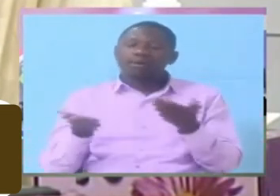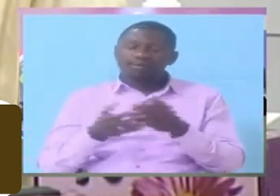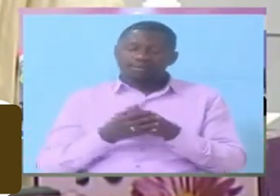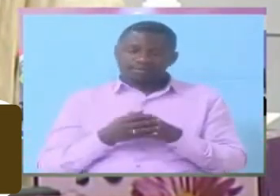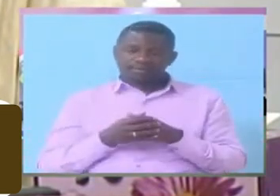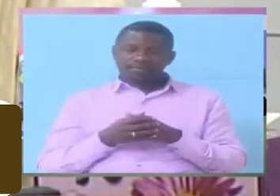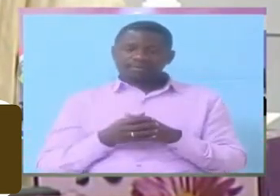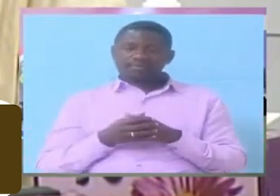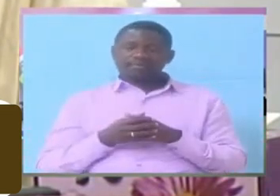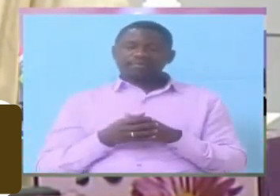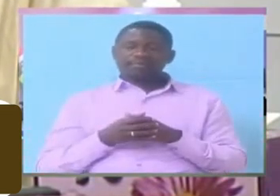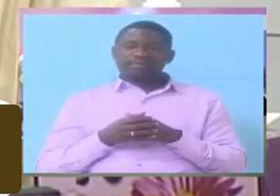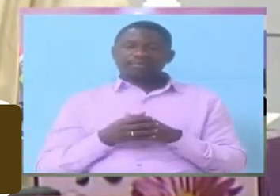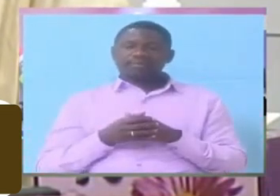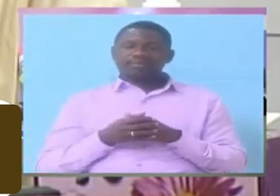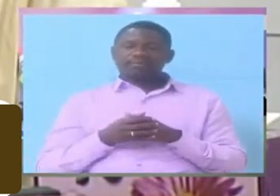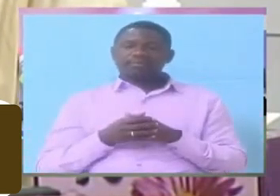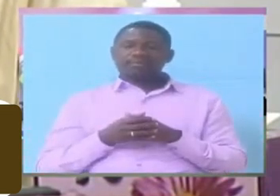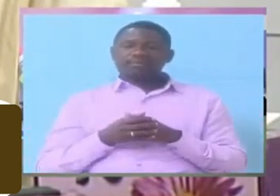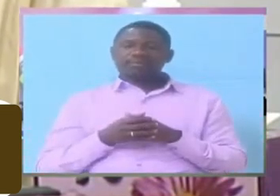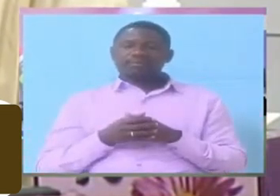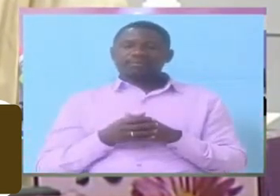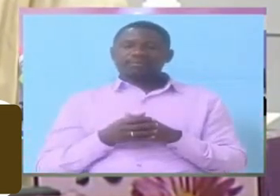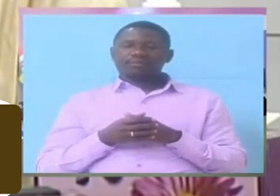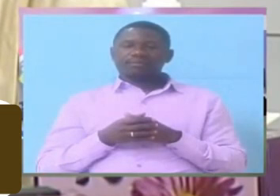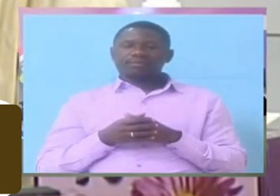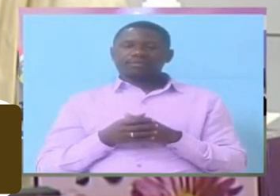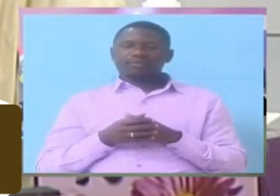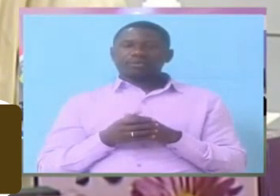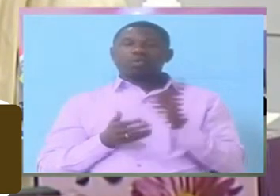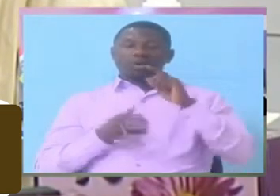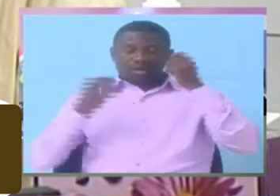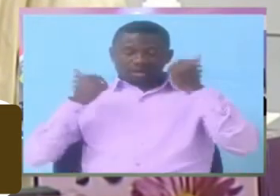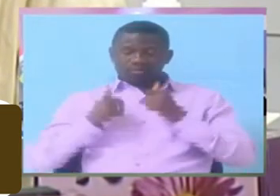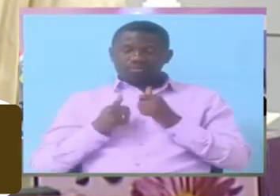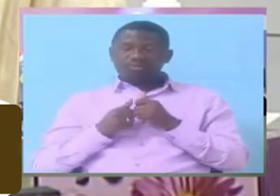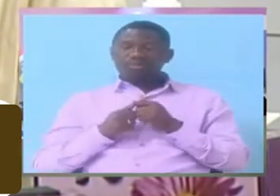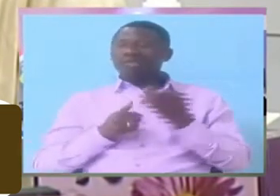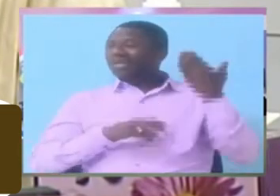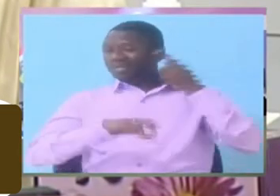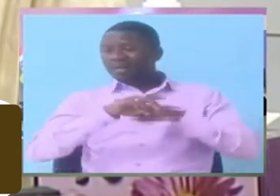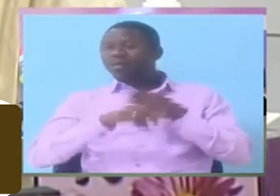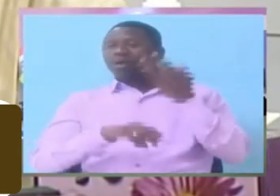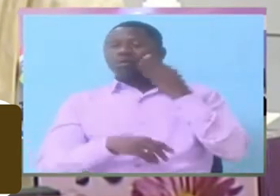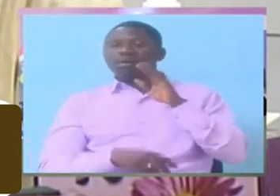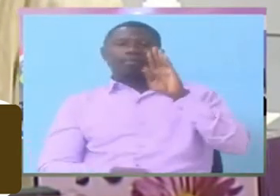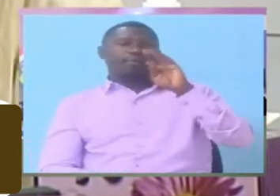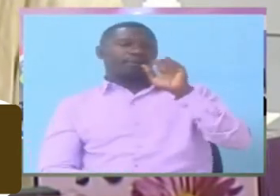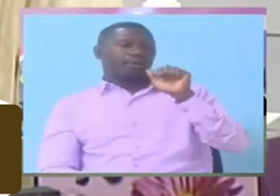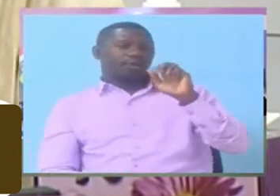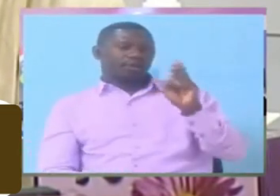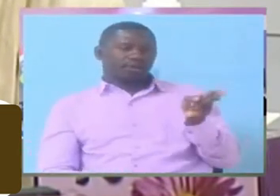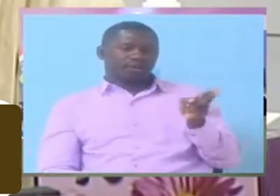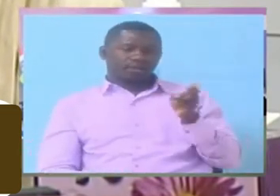ahead. Yes. What happened is that when Ba told me that it's with the